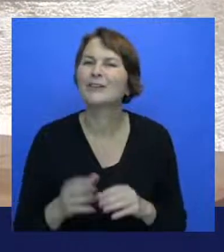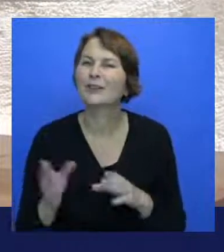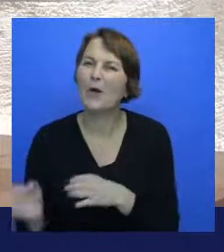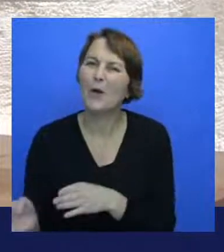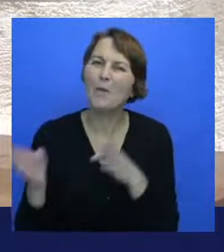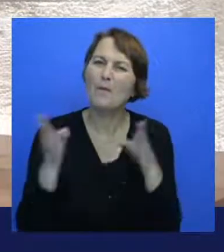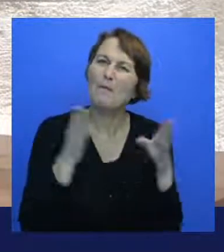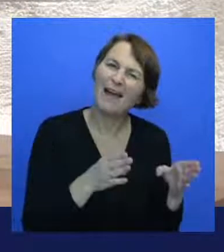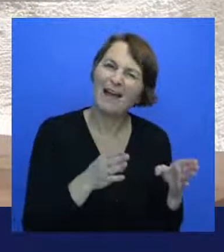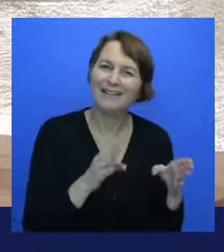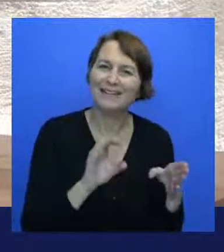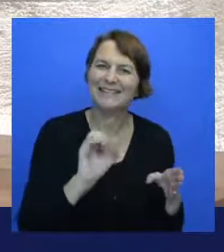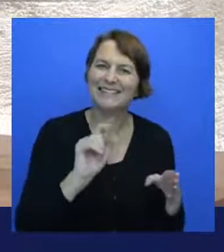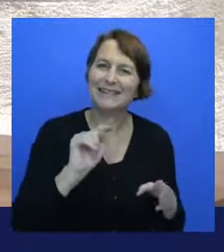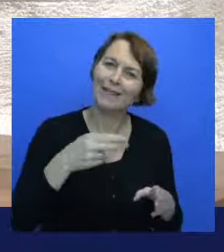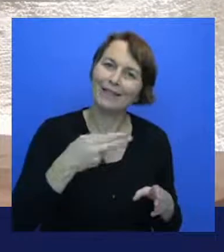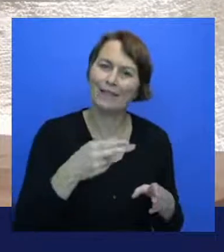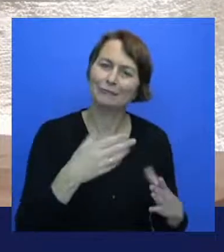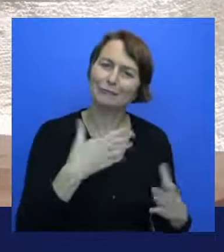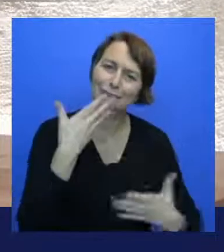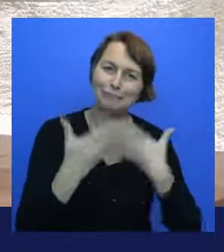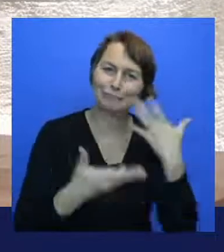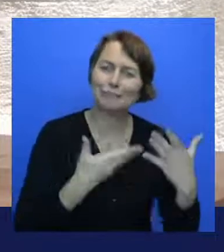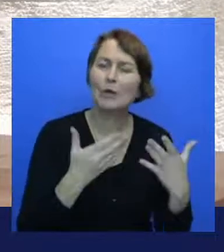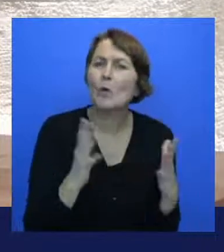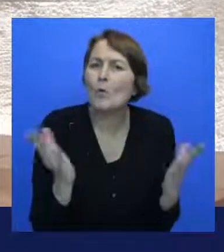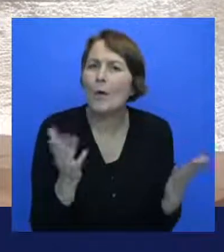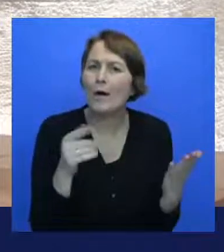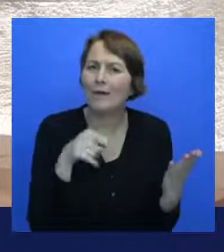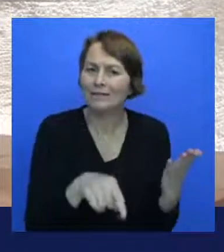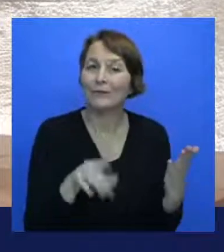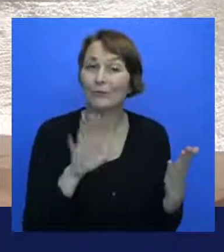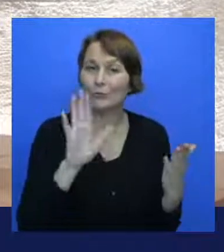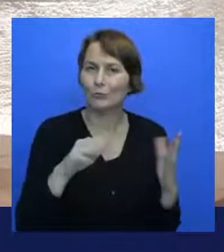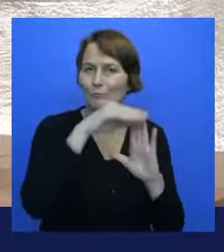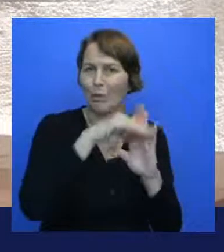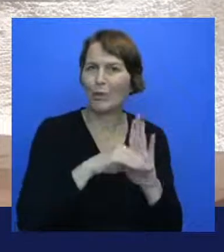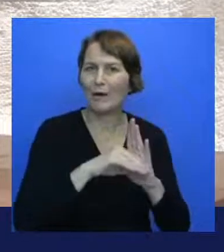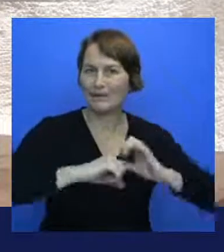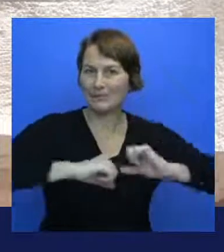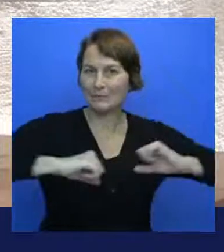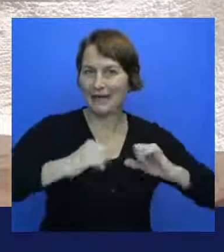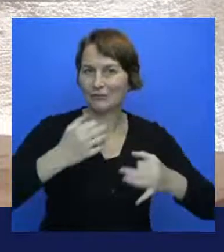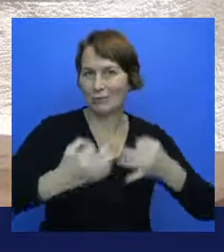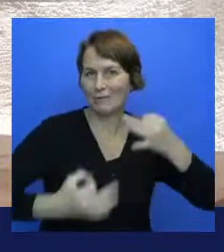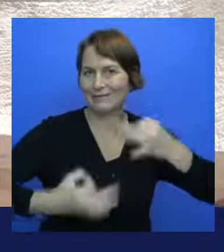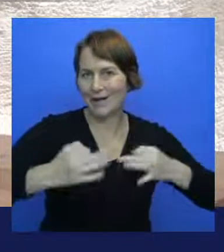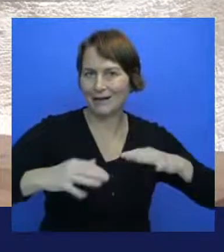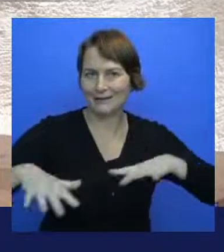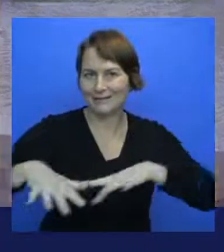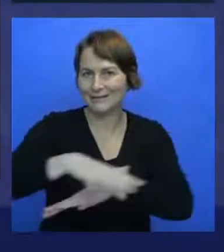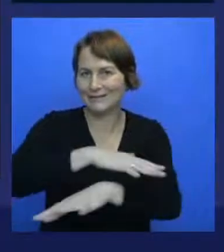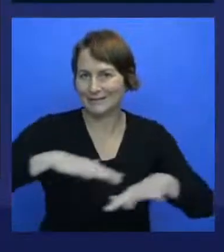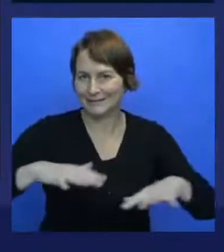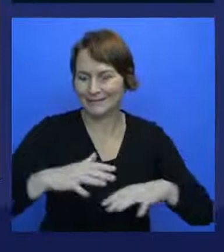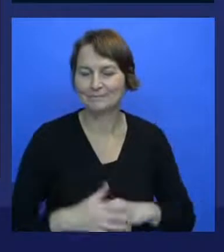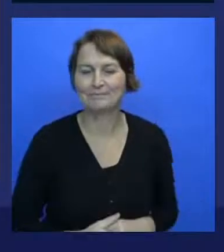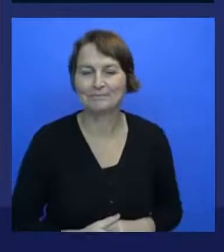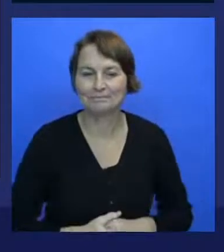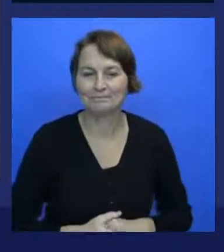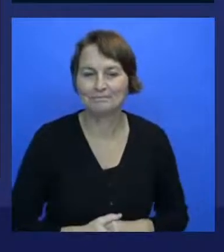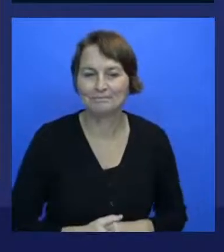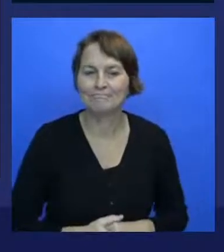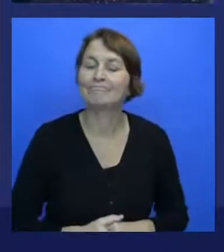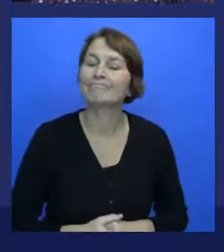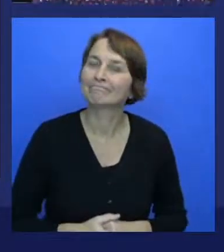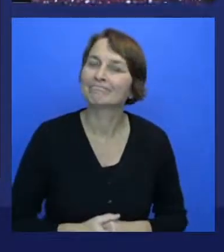us through a little bit more on what spatial analysis has to offer. Absolutely. In this case, instead of showing you like the